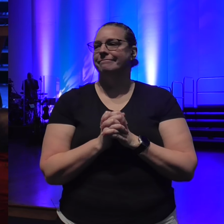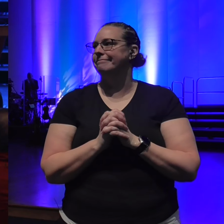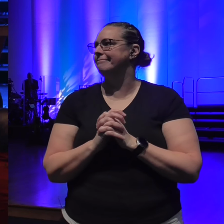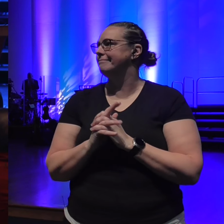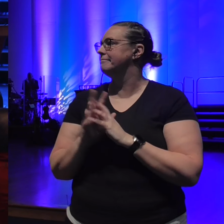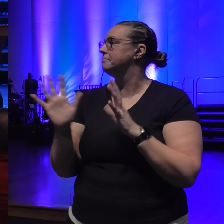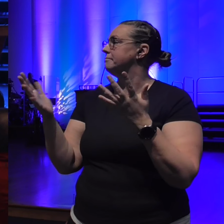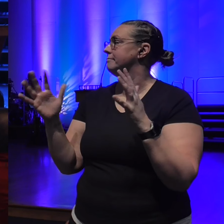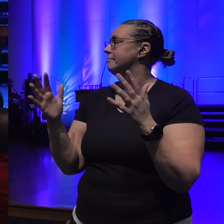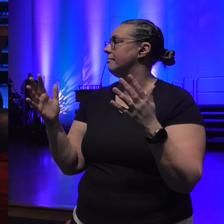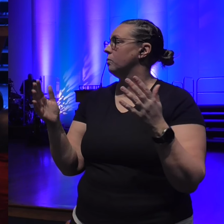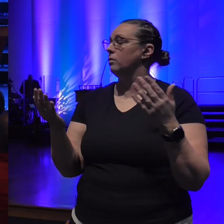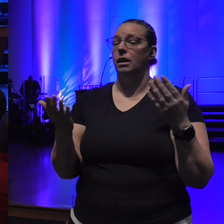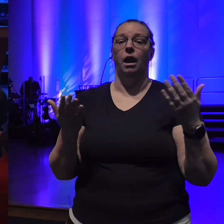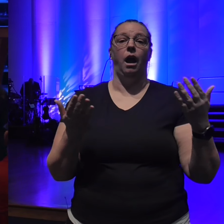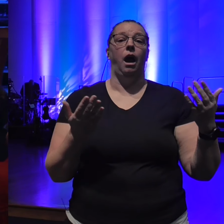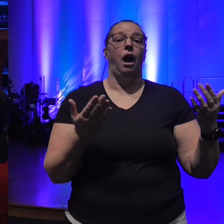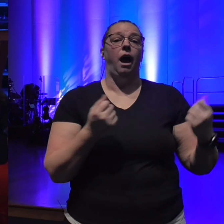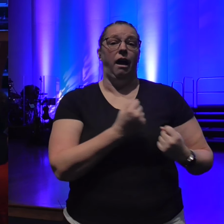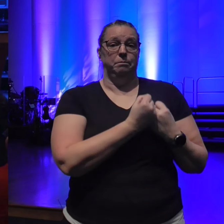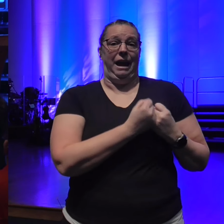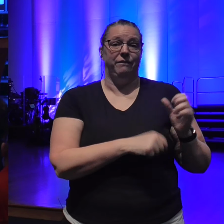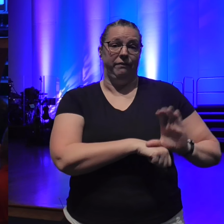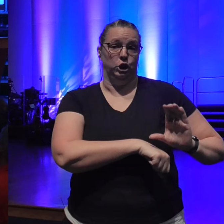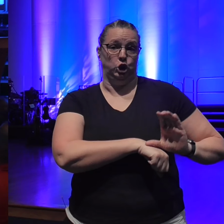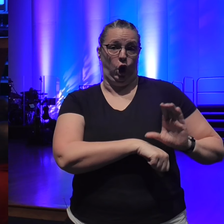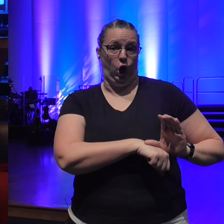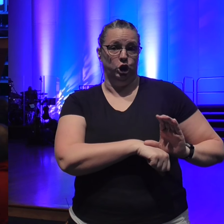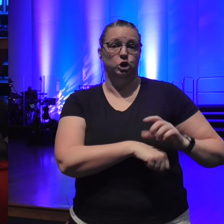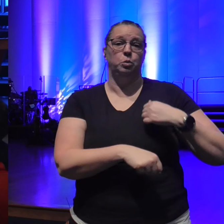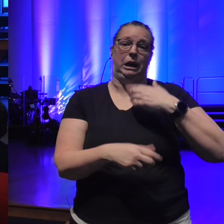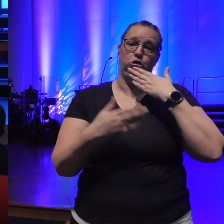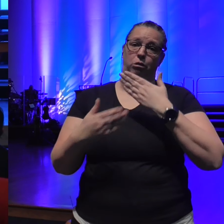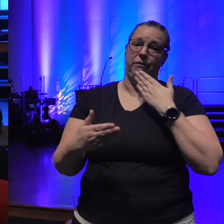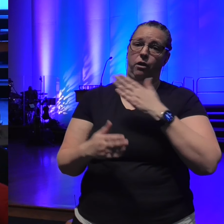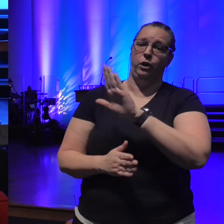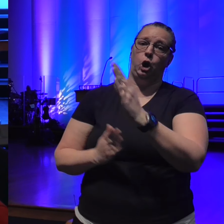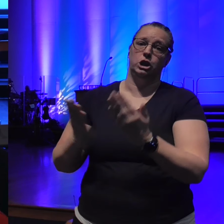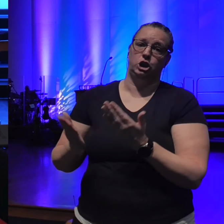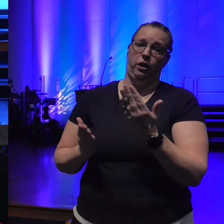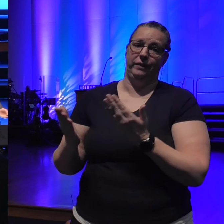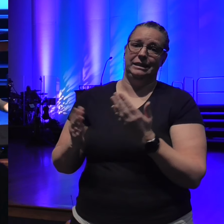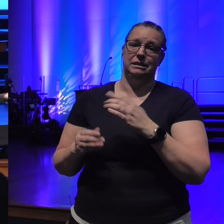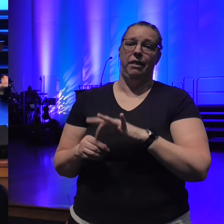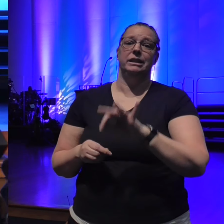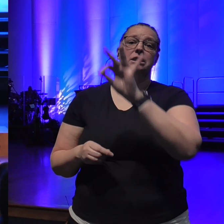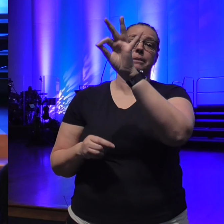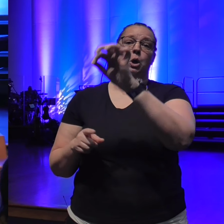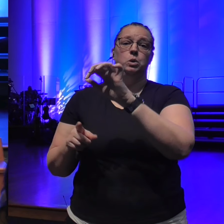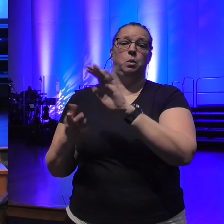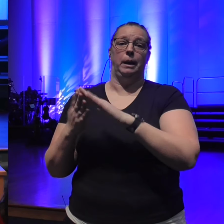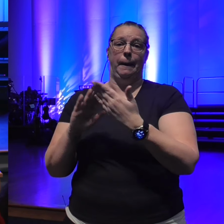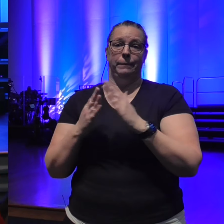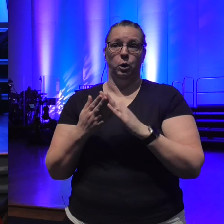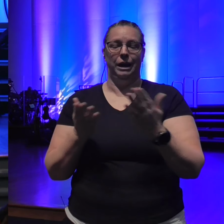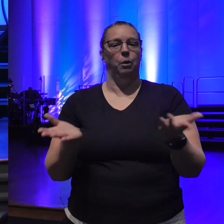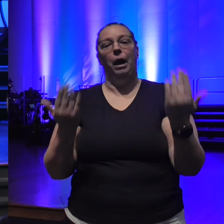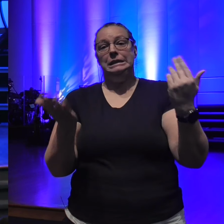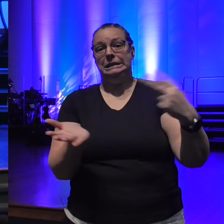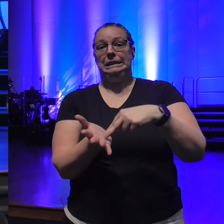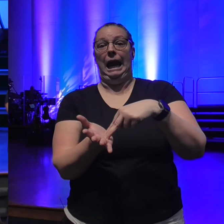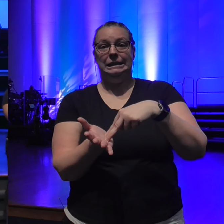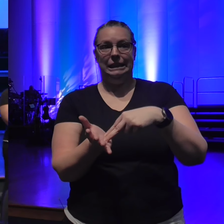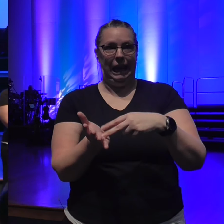On behalf of Mile High Church, all of us, we are so grateful for your service to this incredible spiritual community. While we're standing, let's say a benediction, and